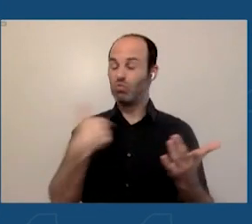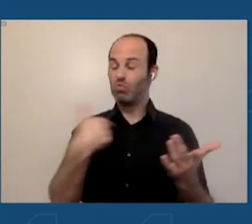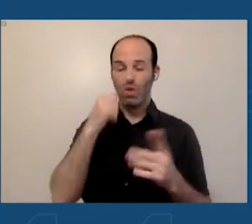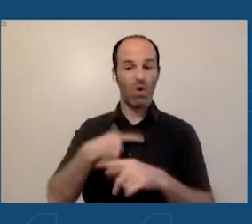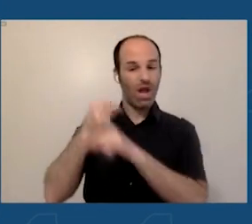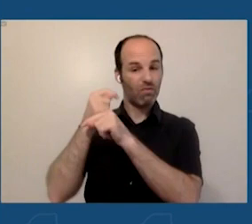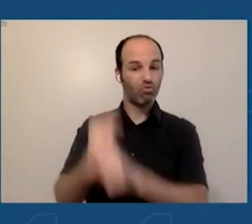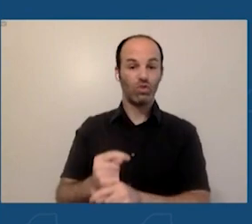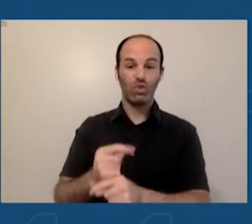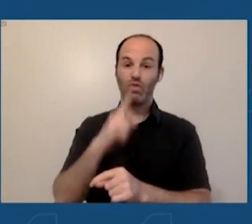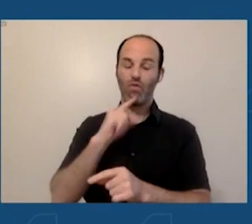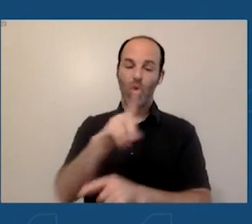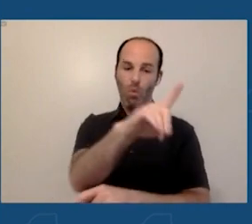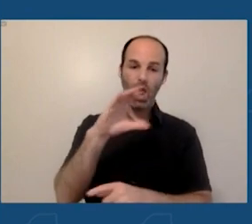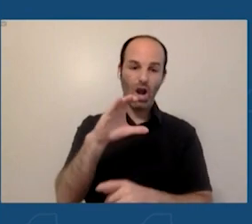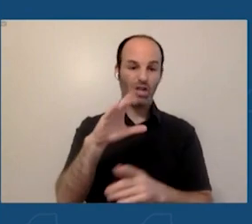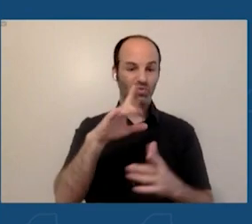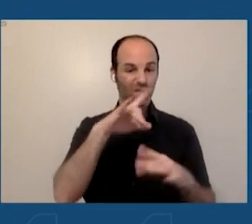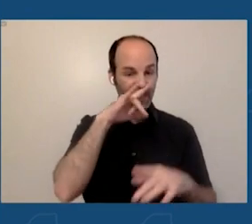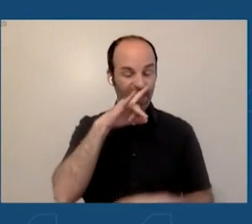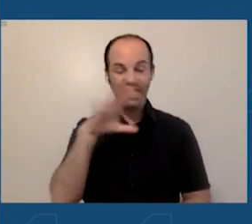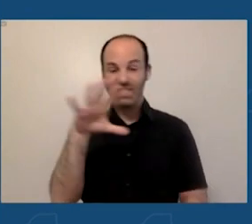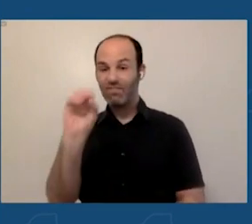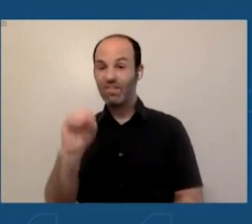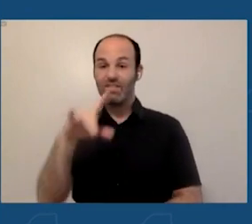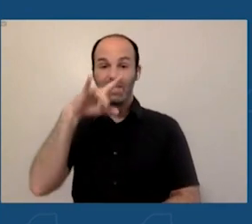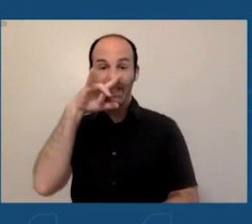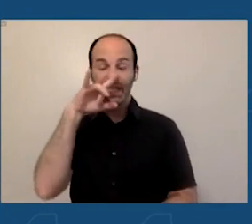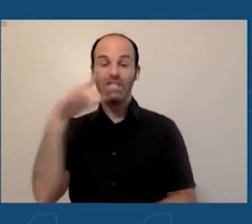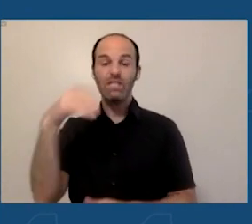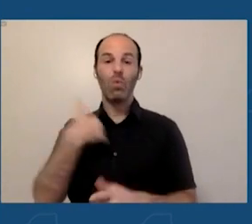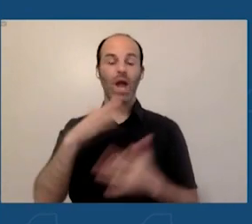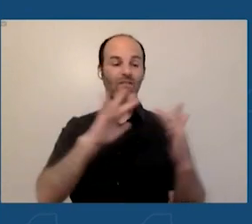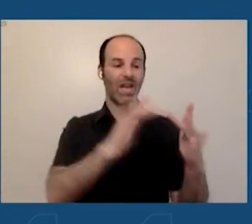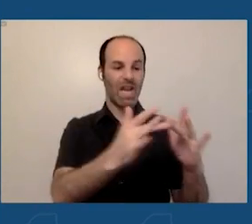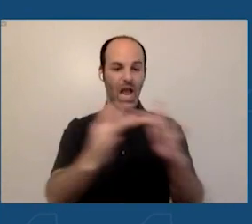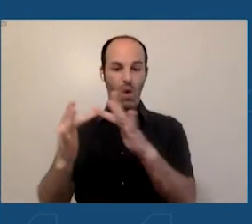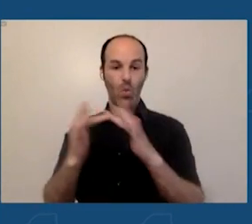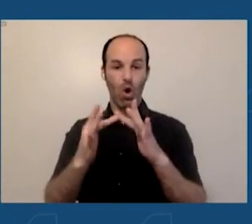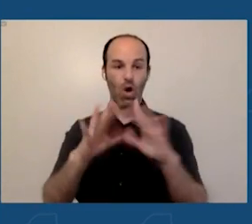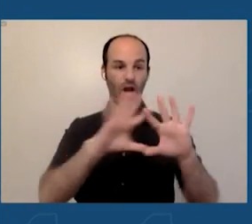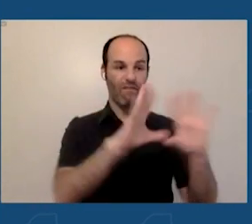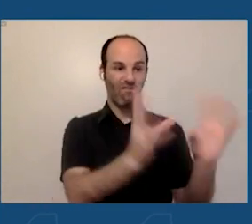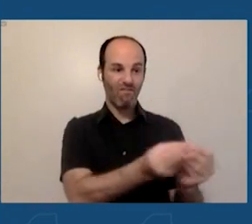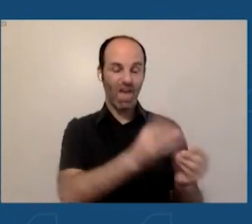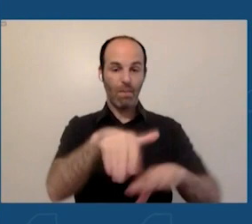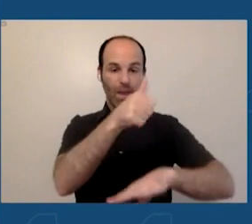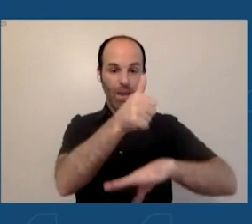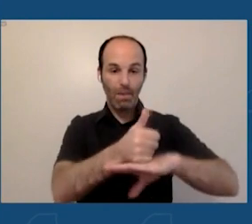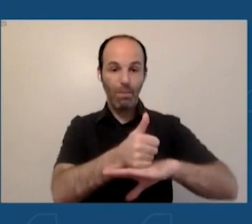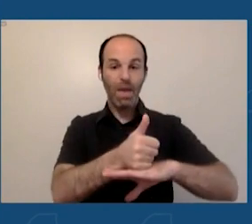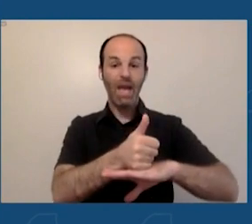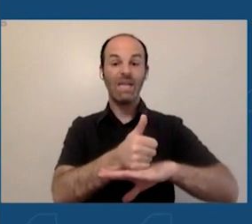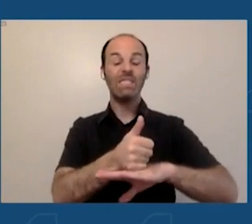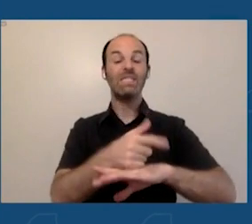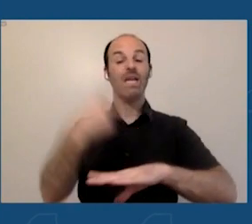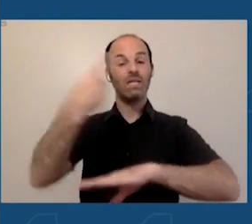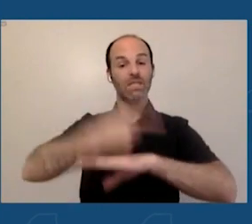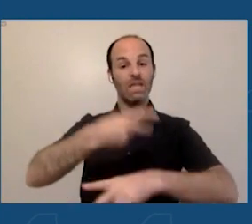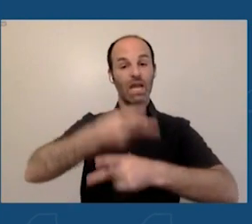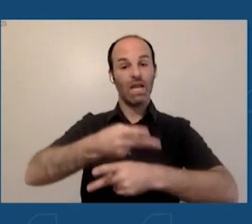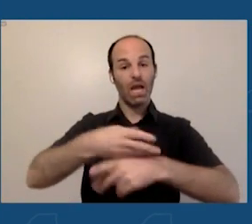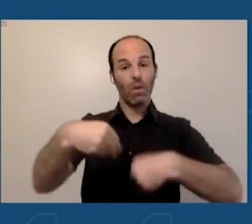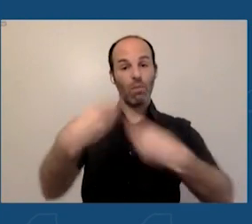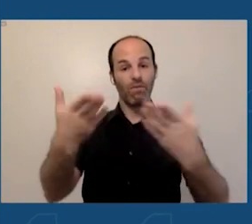100 kids or 50 kids. We have a network of family-based daycare providers that